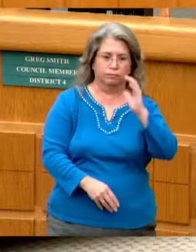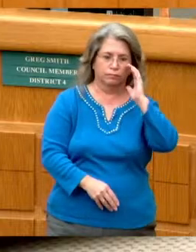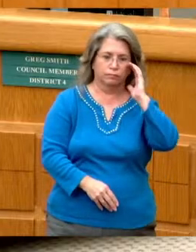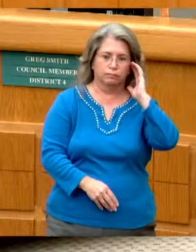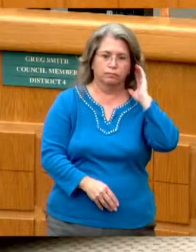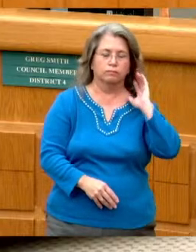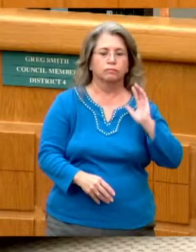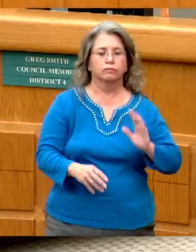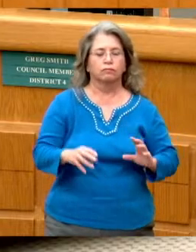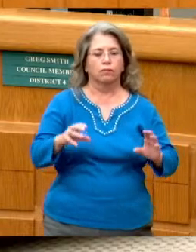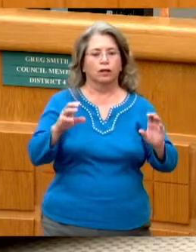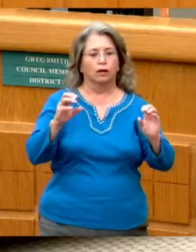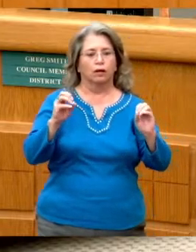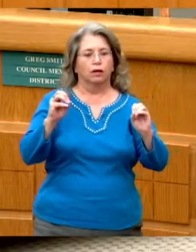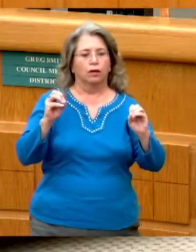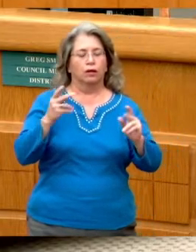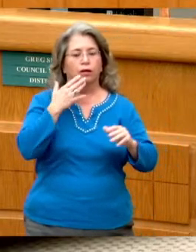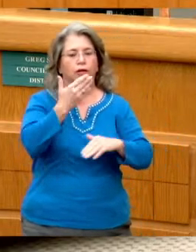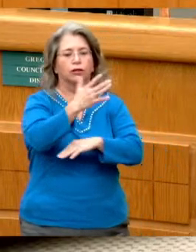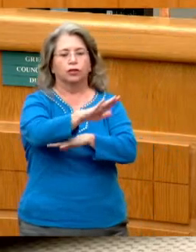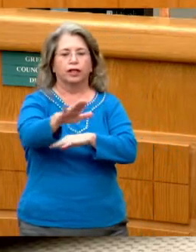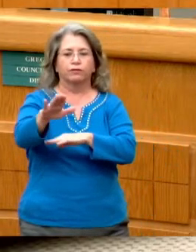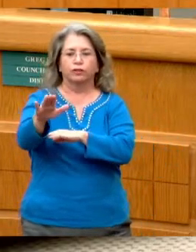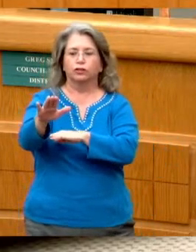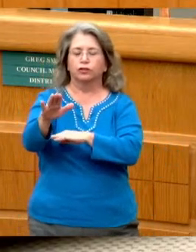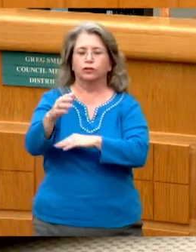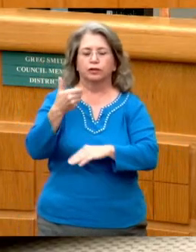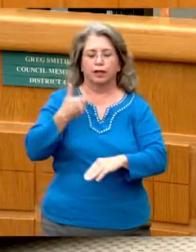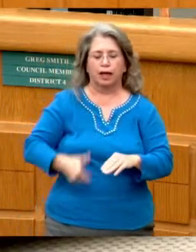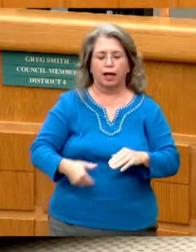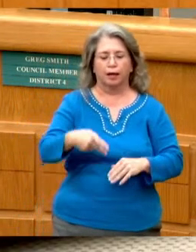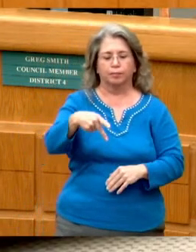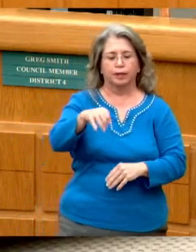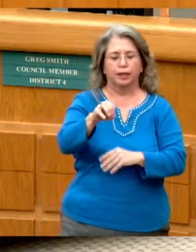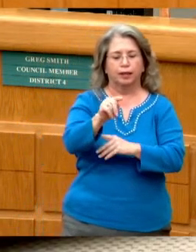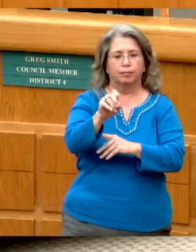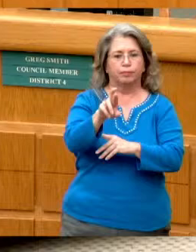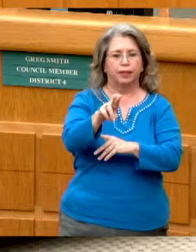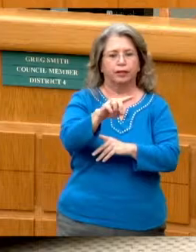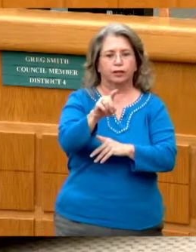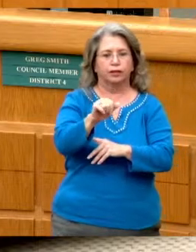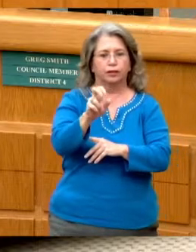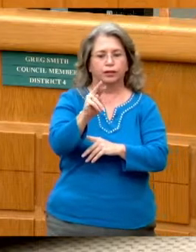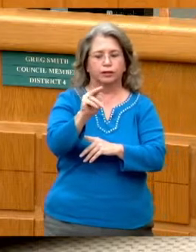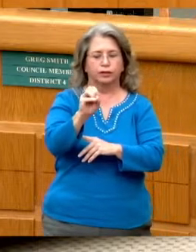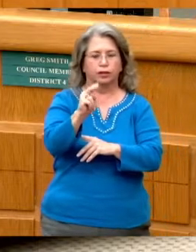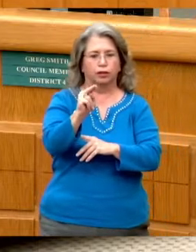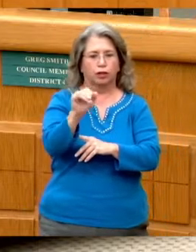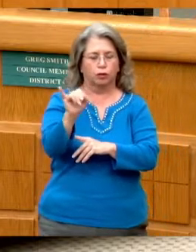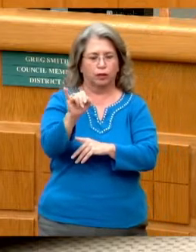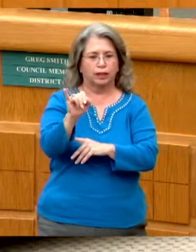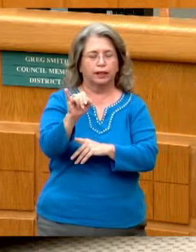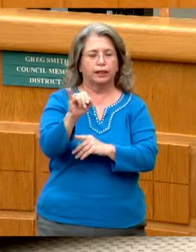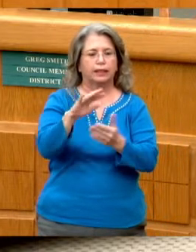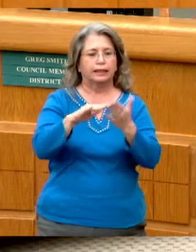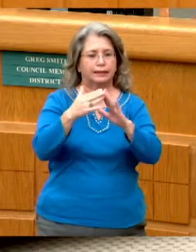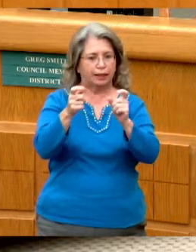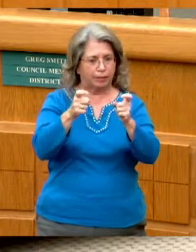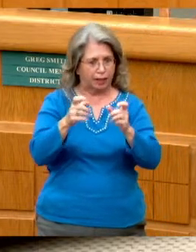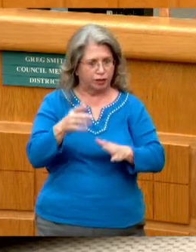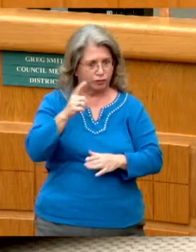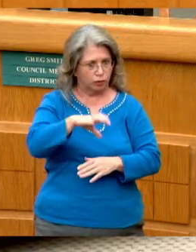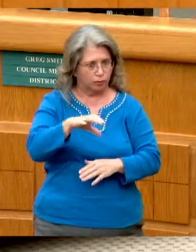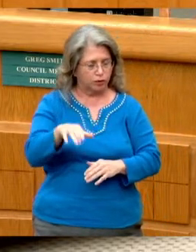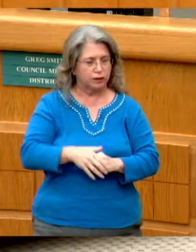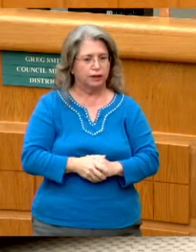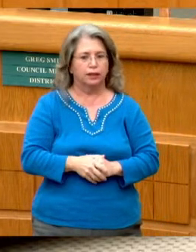Okay. Good afternoon, everybody. I'm Peter Zanoni, Corpus Christi City Manager. And again, we want to thank the media for